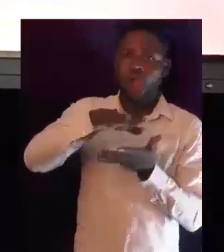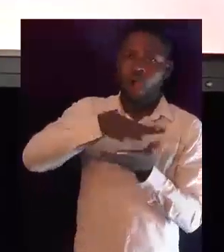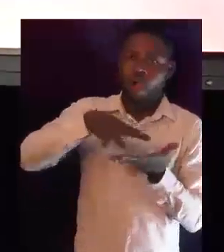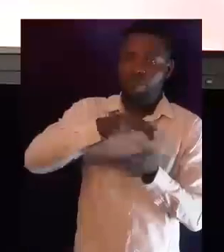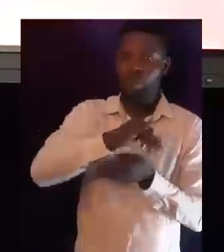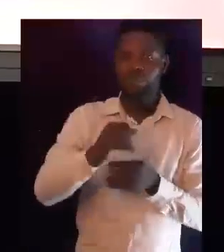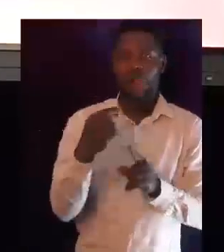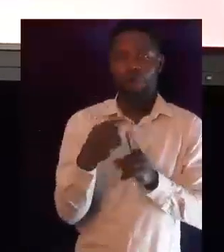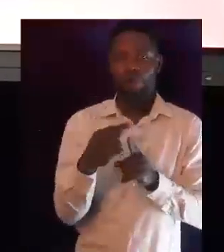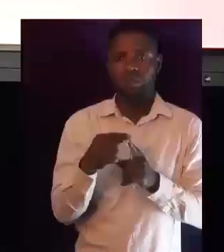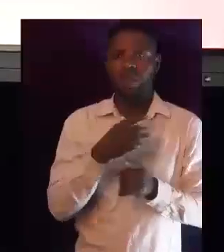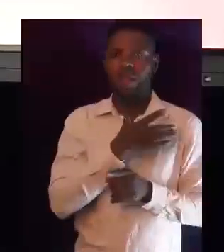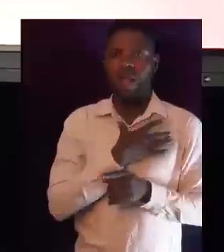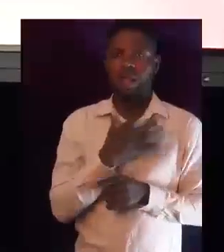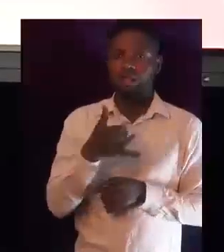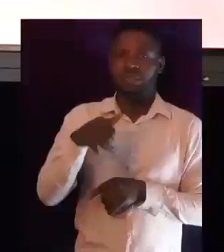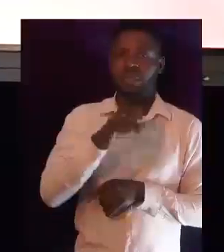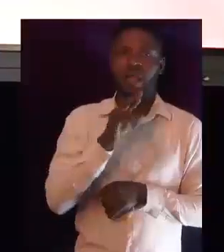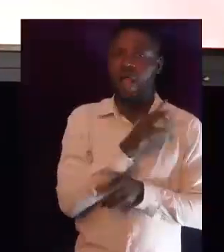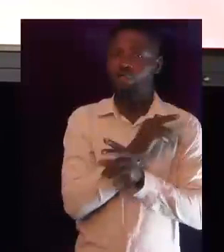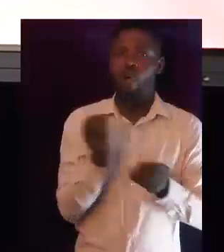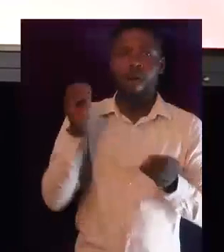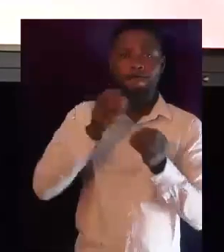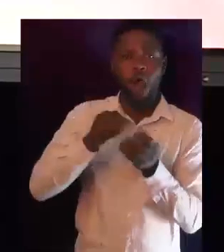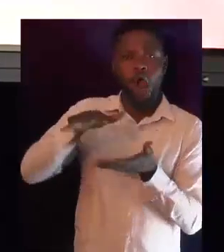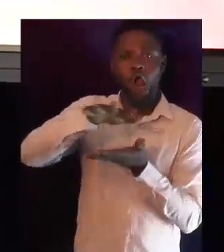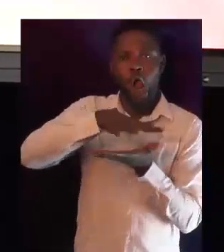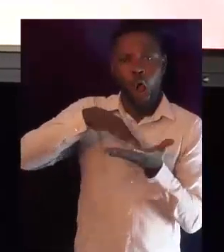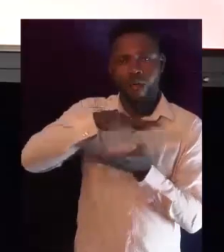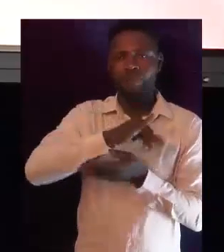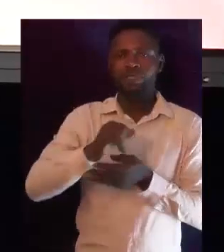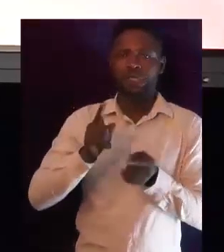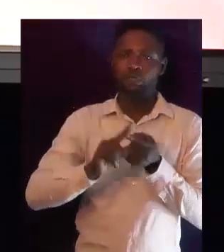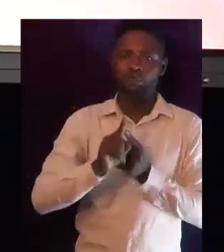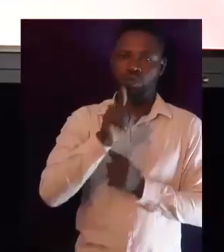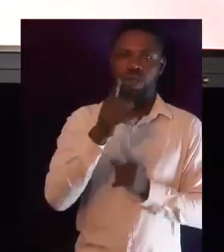the confusing words, and they are no more confusing to you.